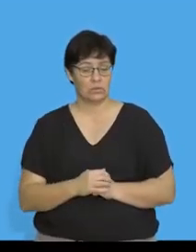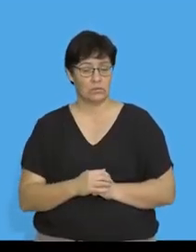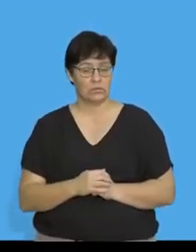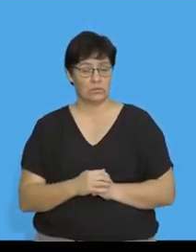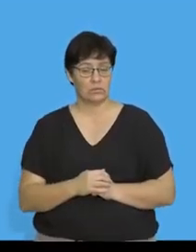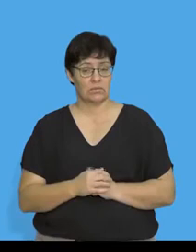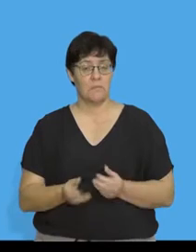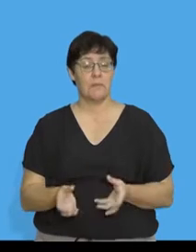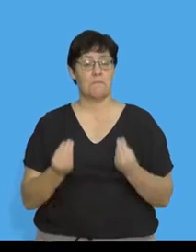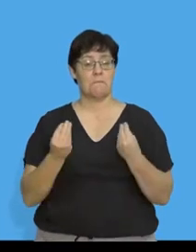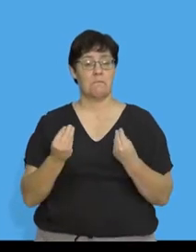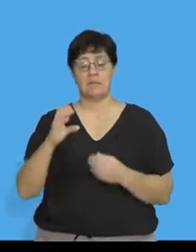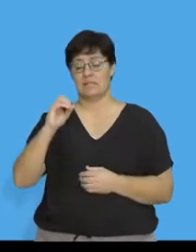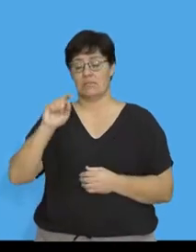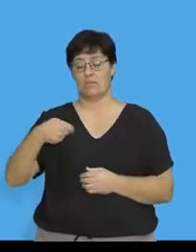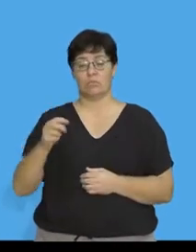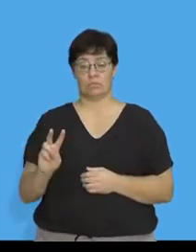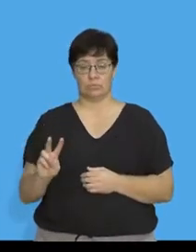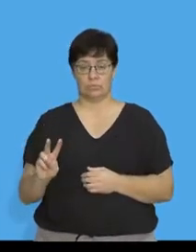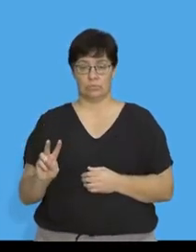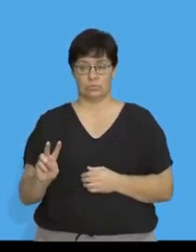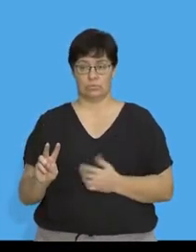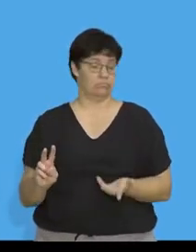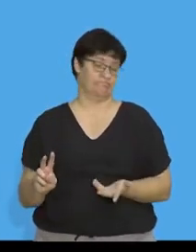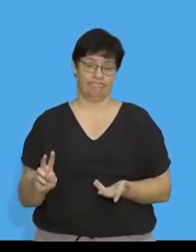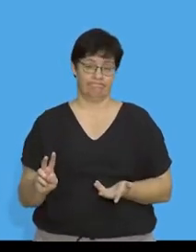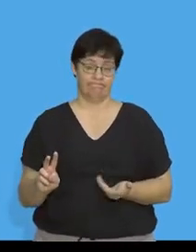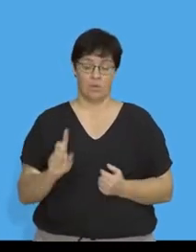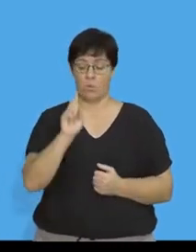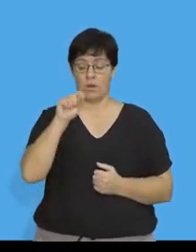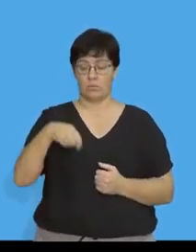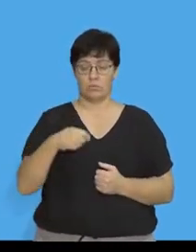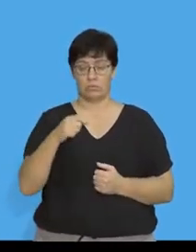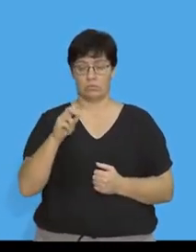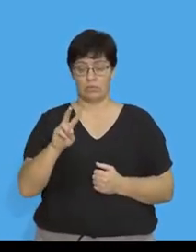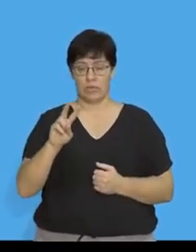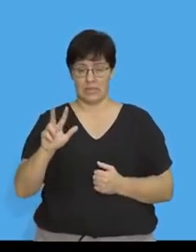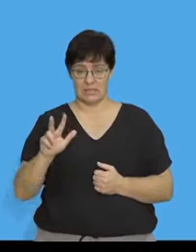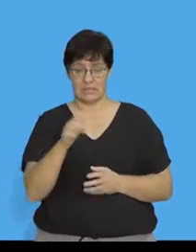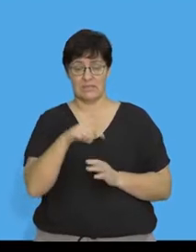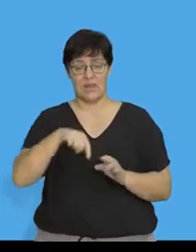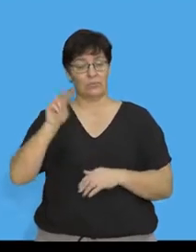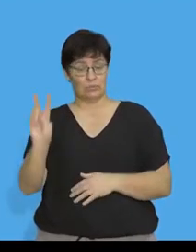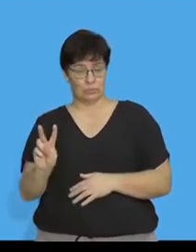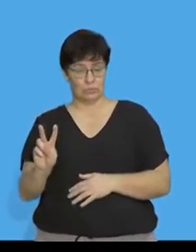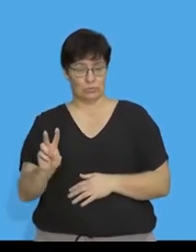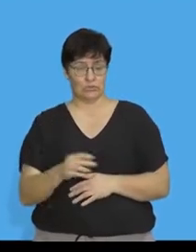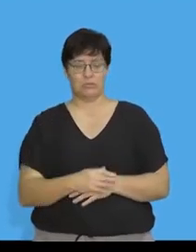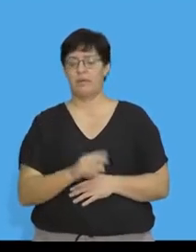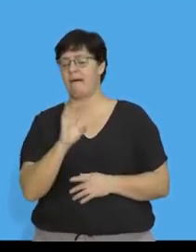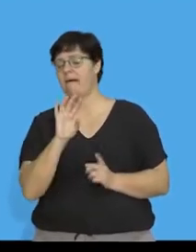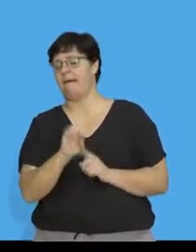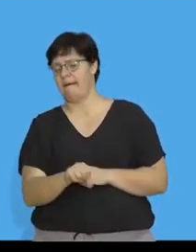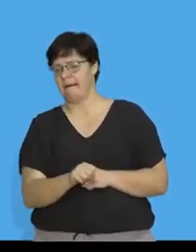do it as well, is they sometimes introduce a factor. And we've multiplied each of the values by 1,000. And